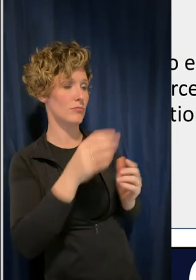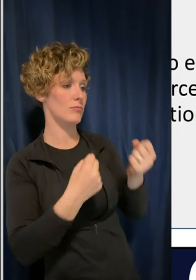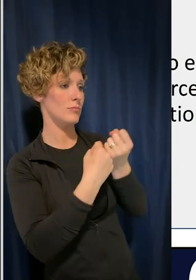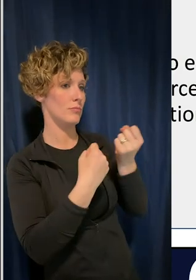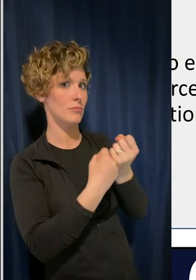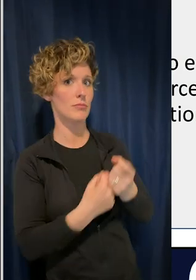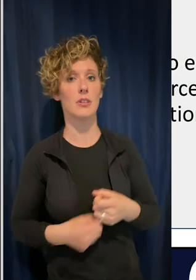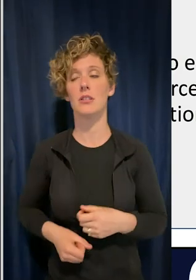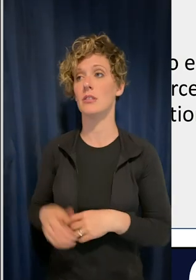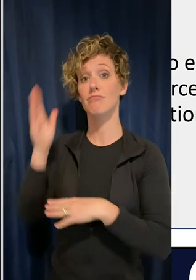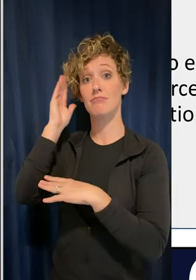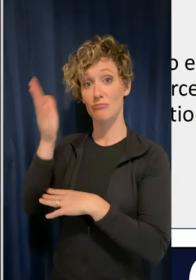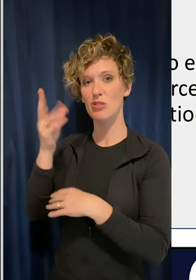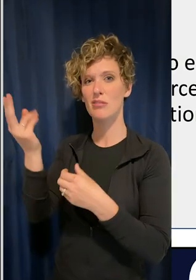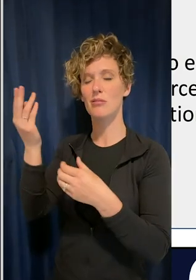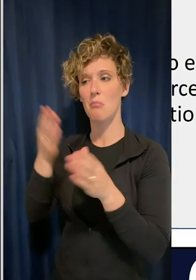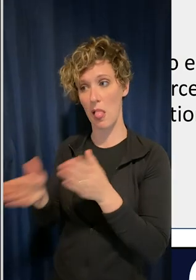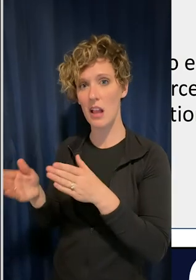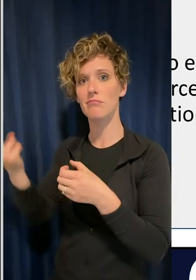enter the workforce right after graduation.